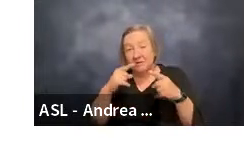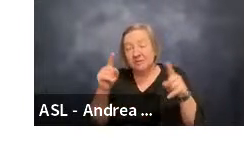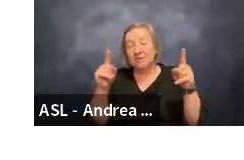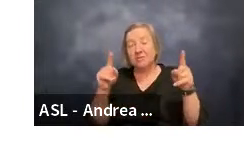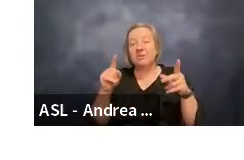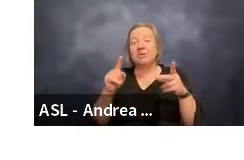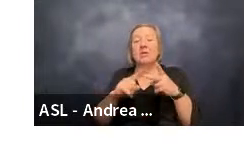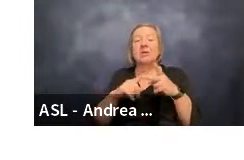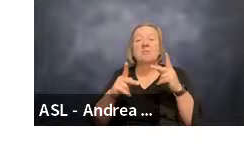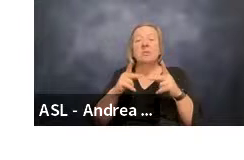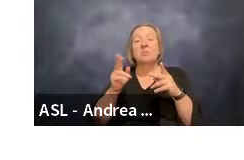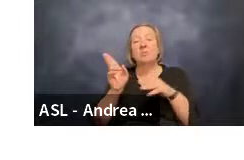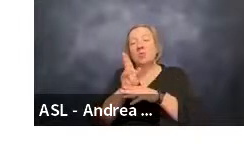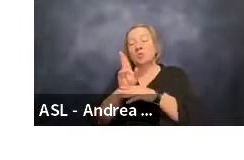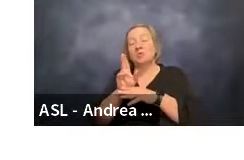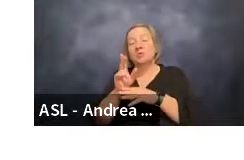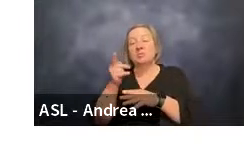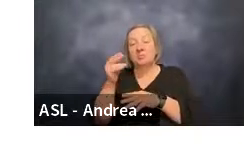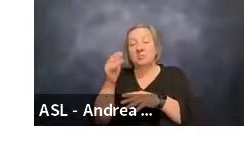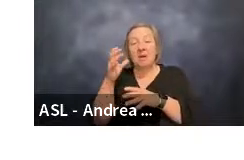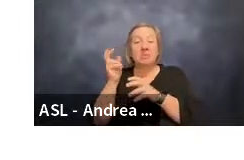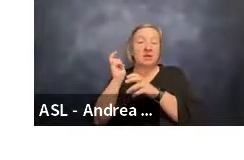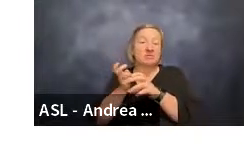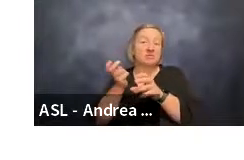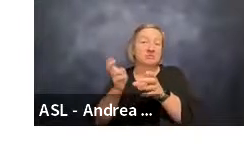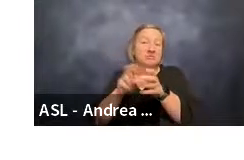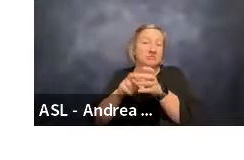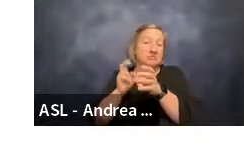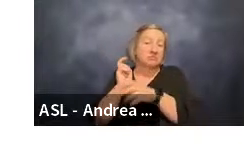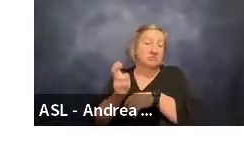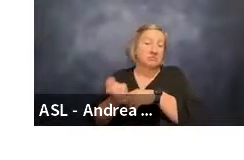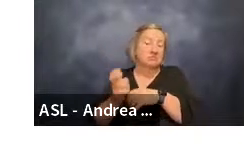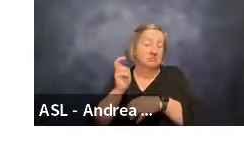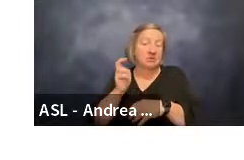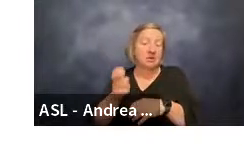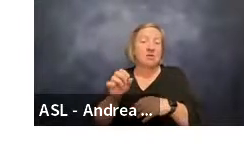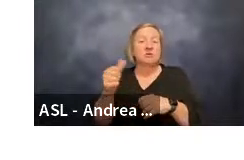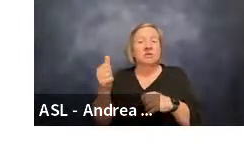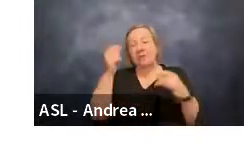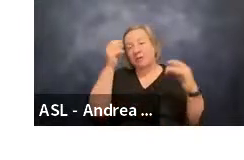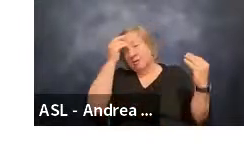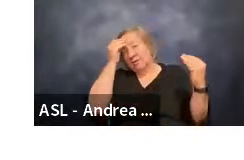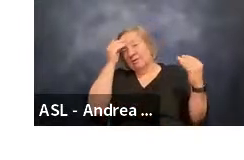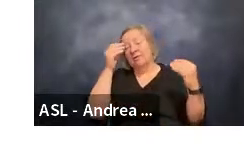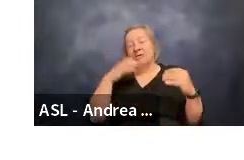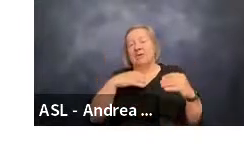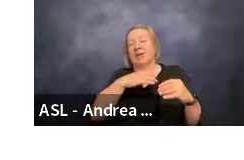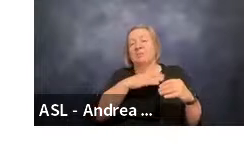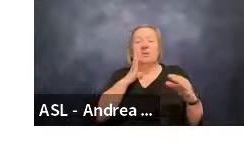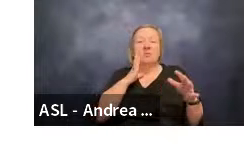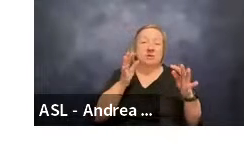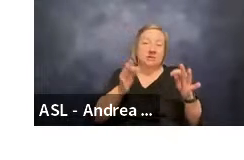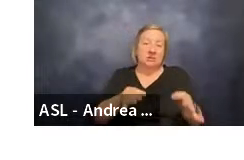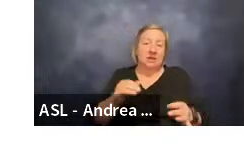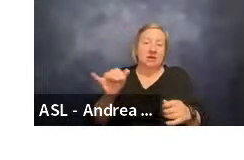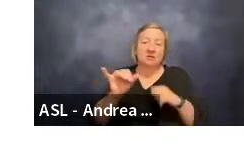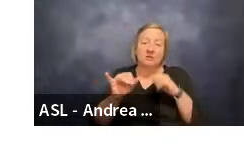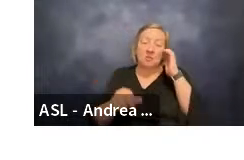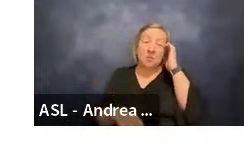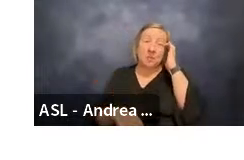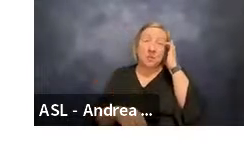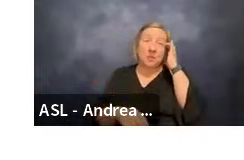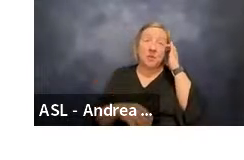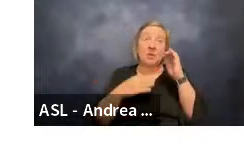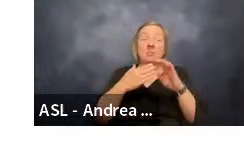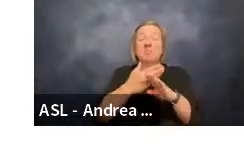public transportation. But those are other considerations that will be taken up by the committee as well.